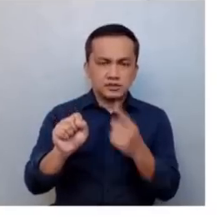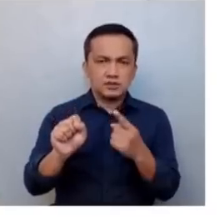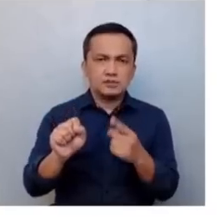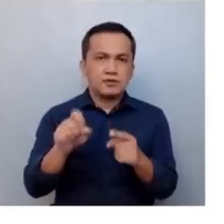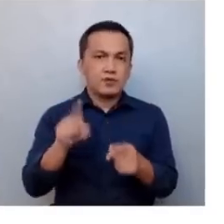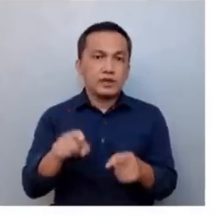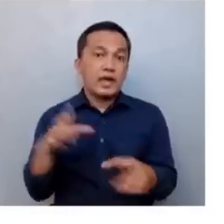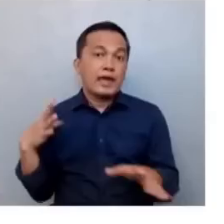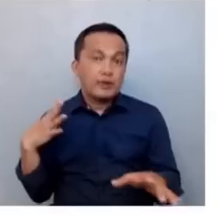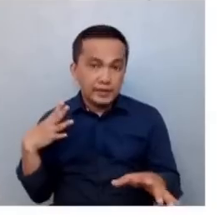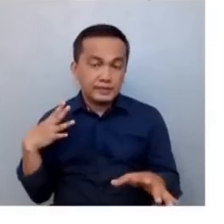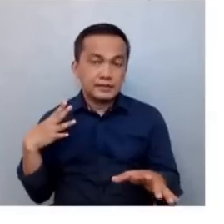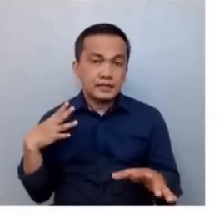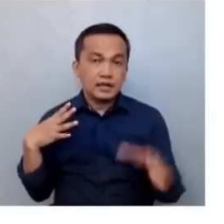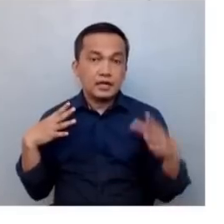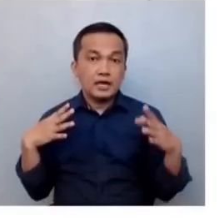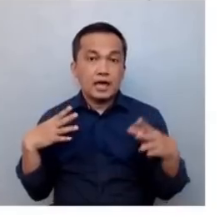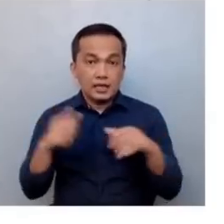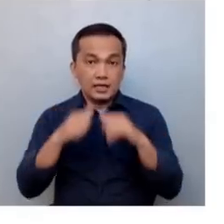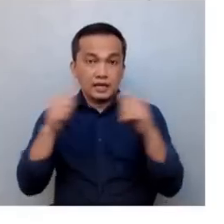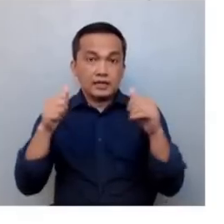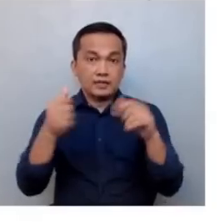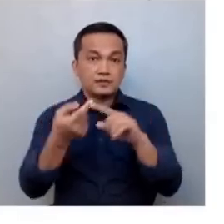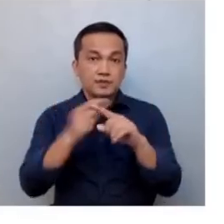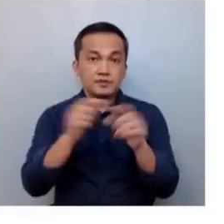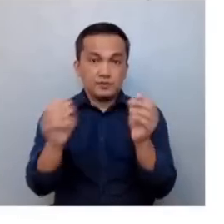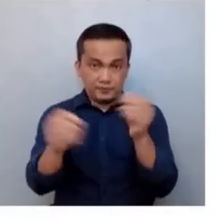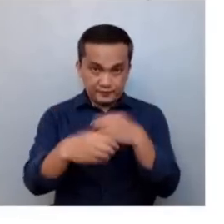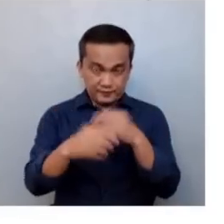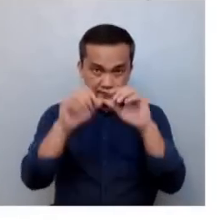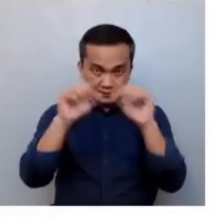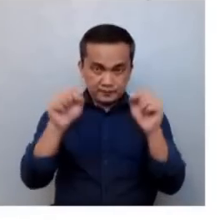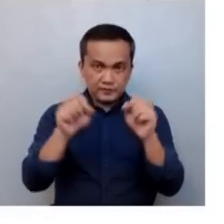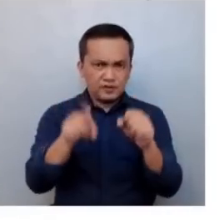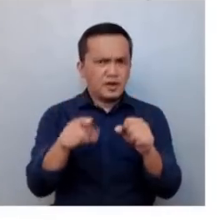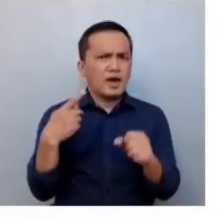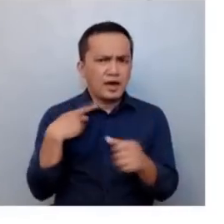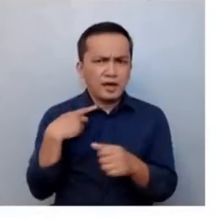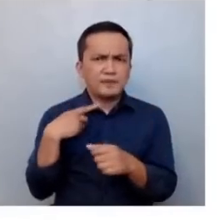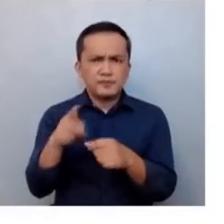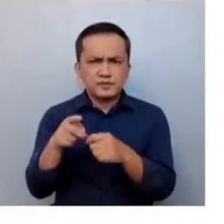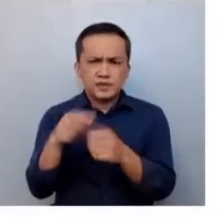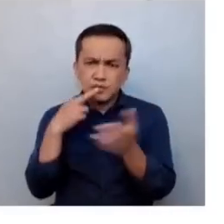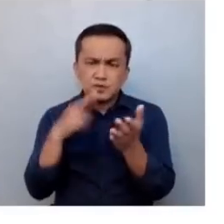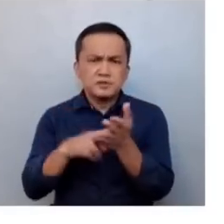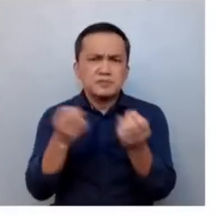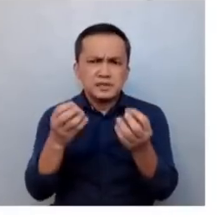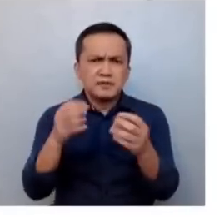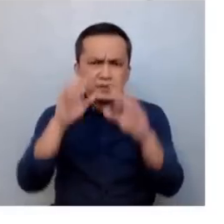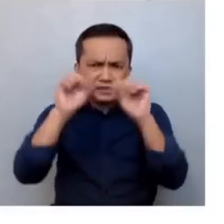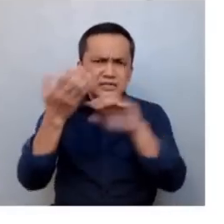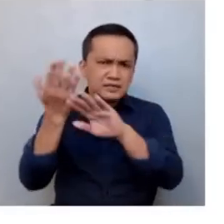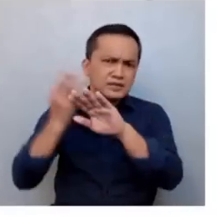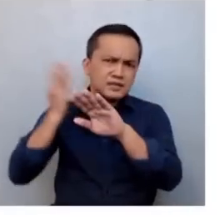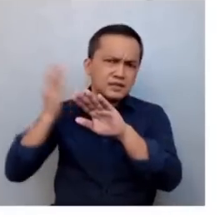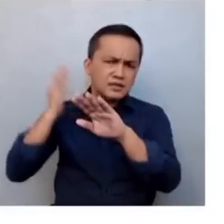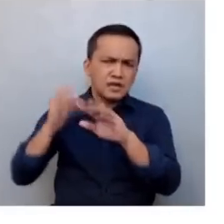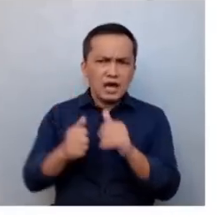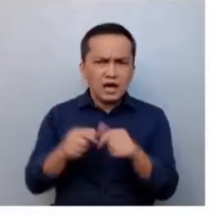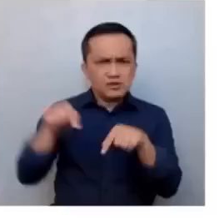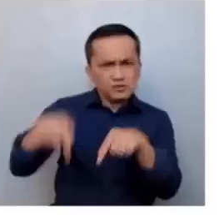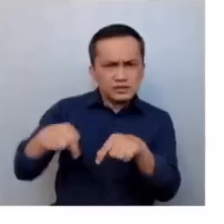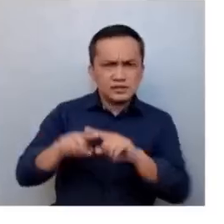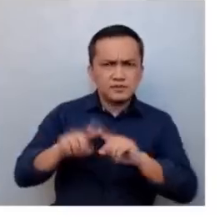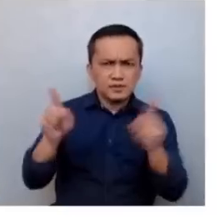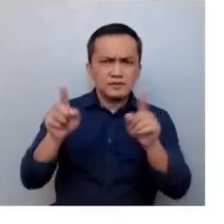for the announcement coming from the palace. I know you've covered many presidents in the past, but how is this one different from